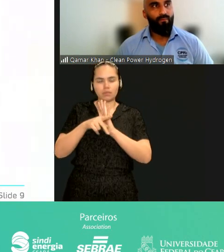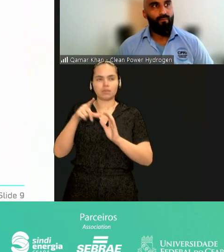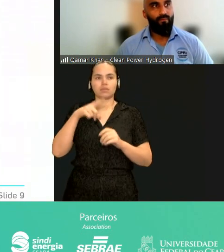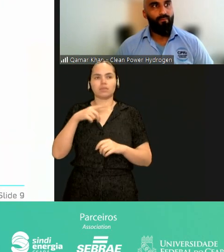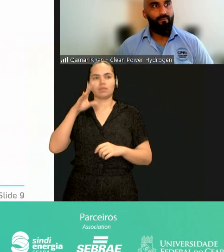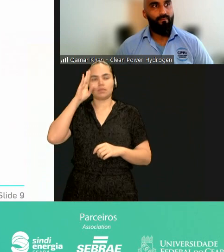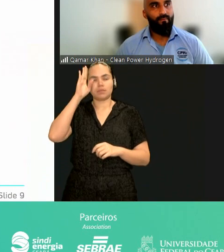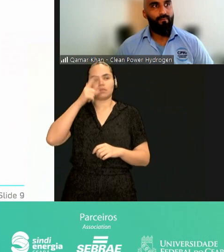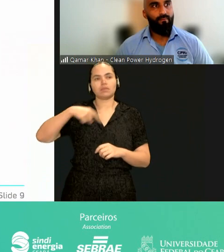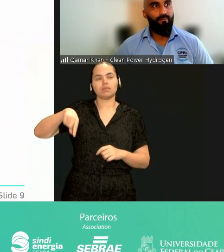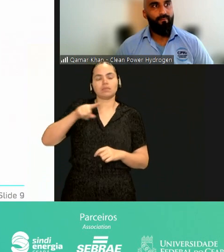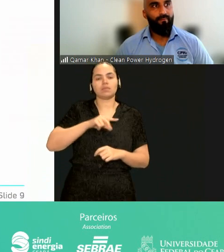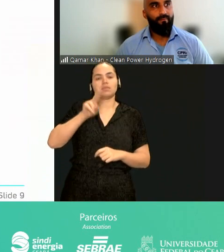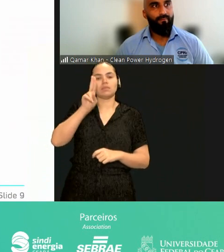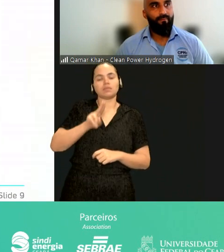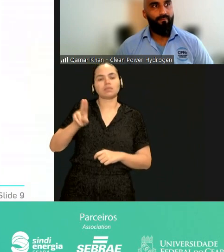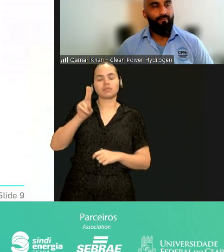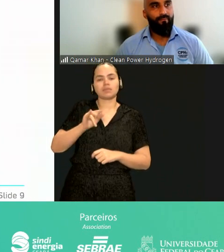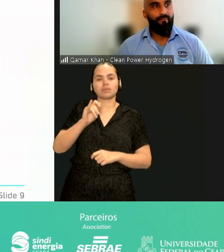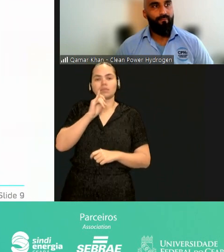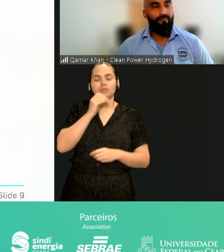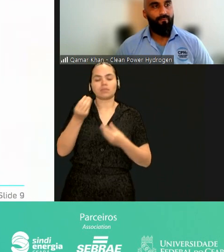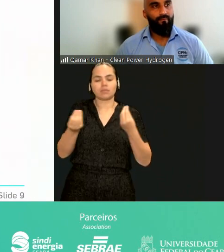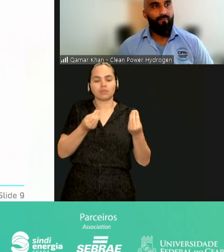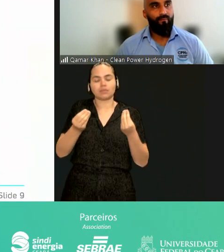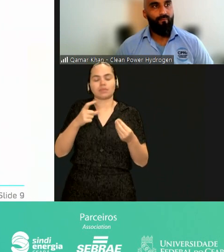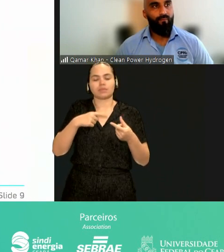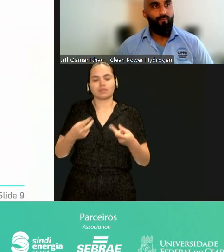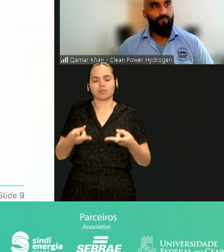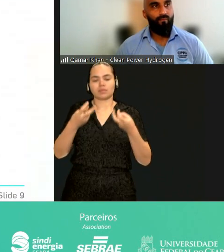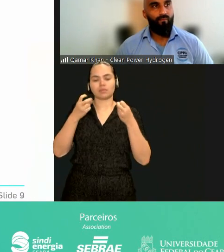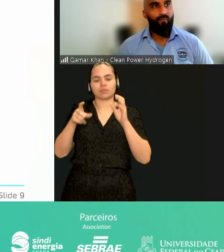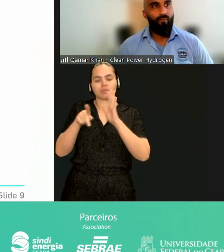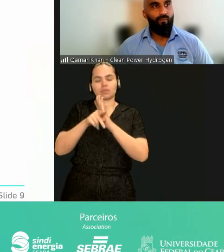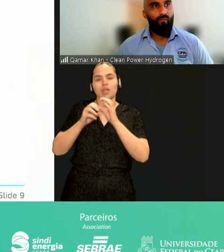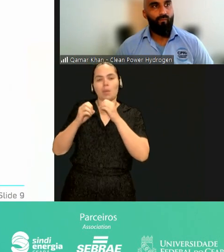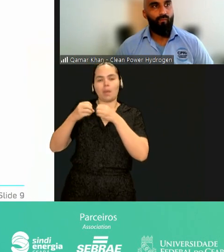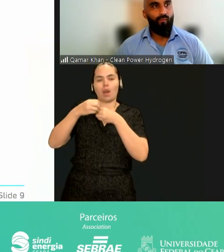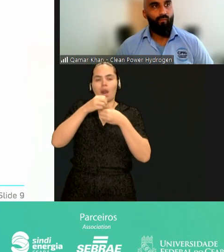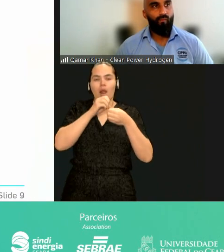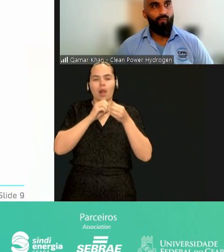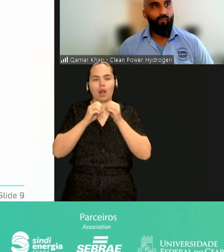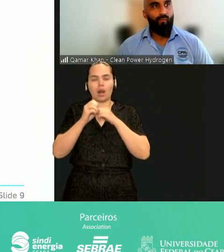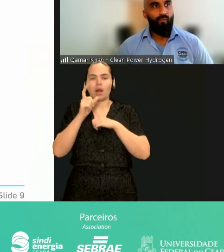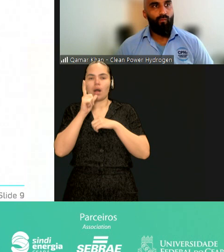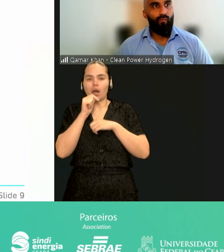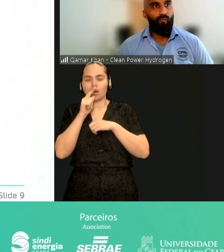the right, you see the molecules after being zapped with electricity.